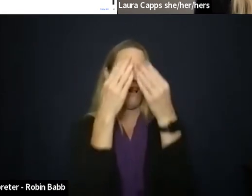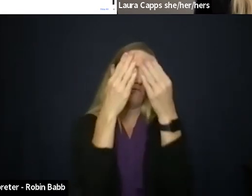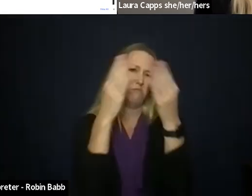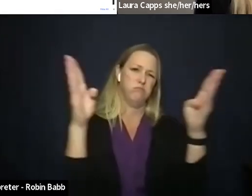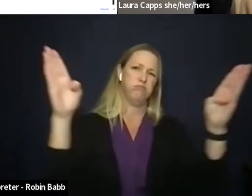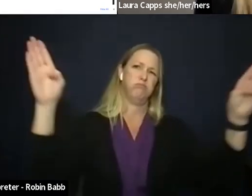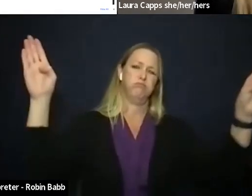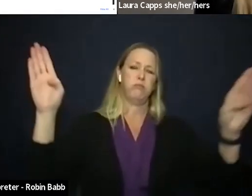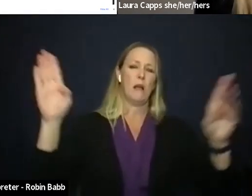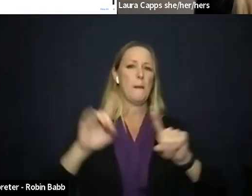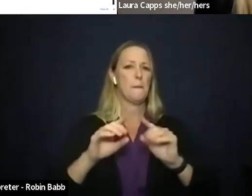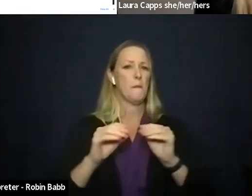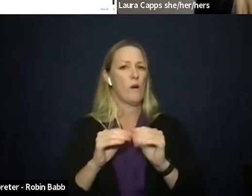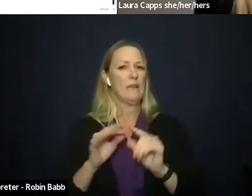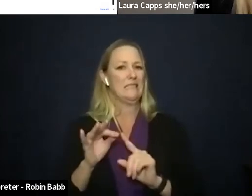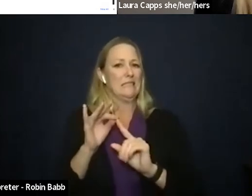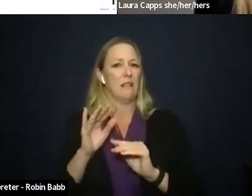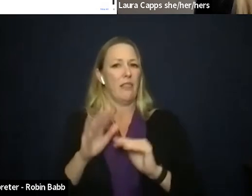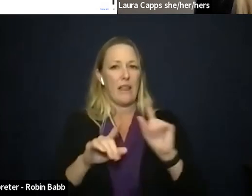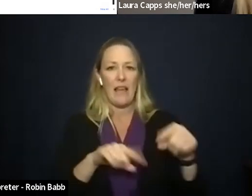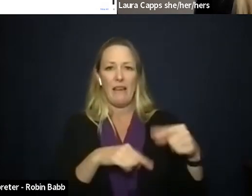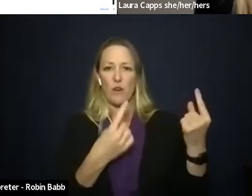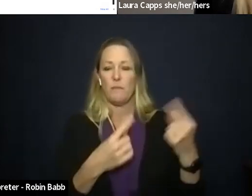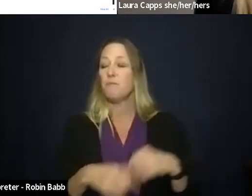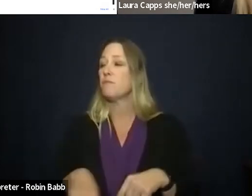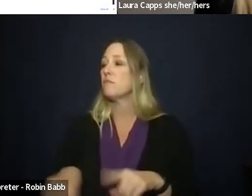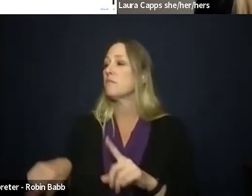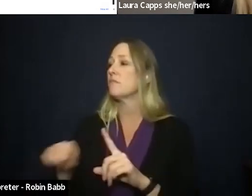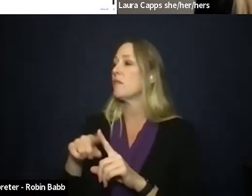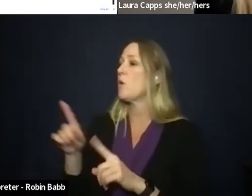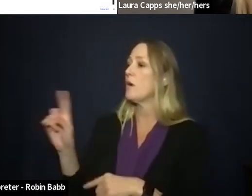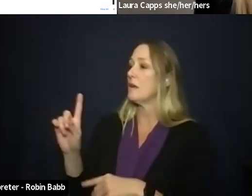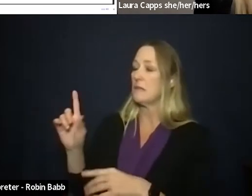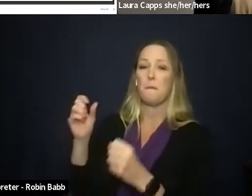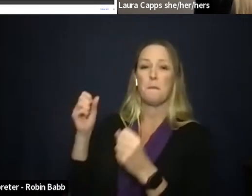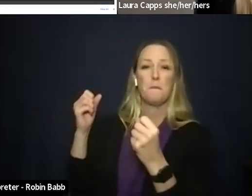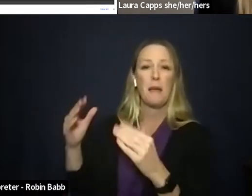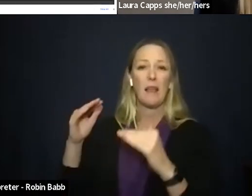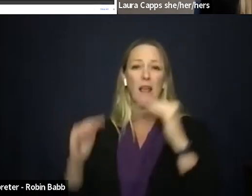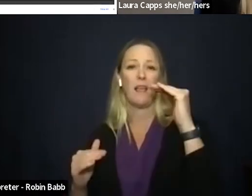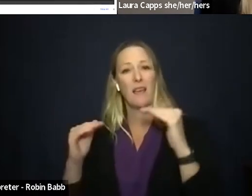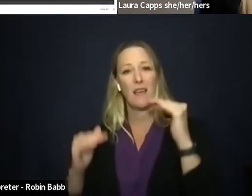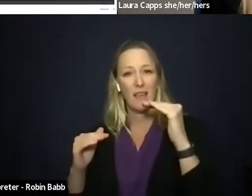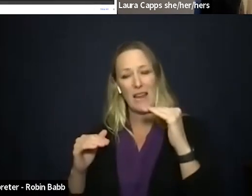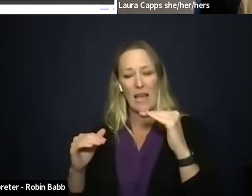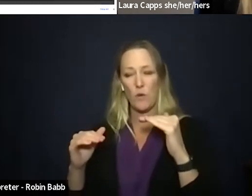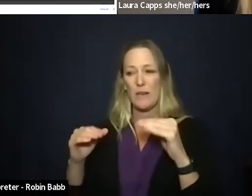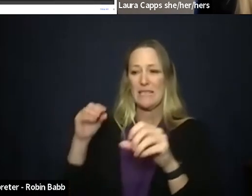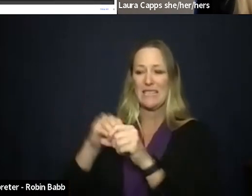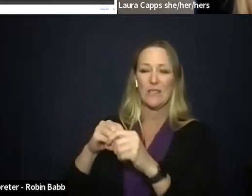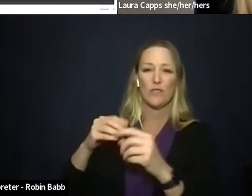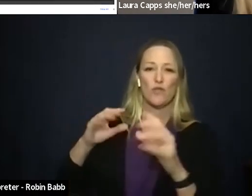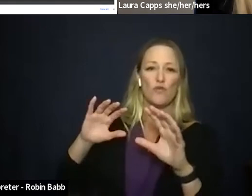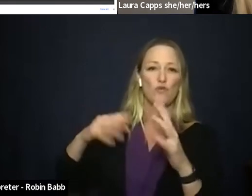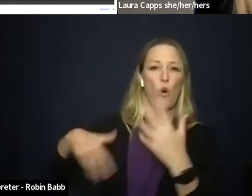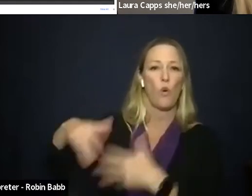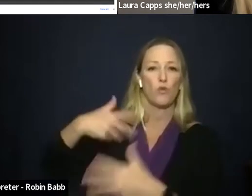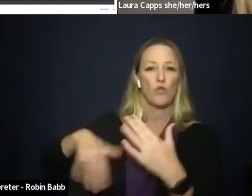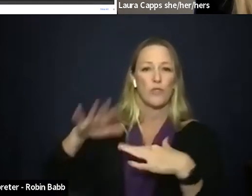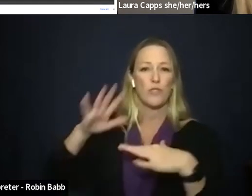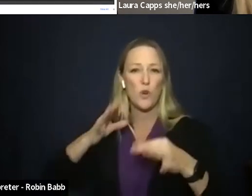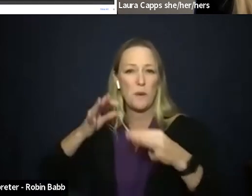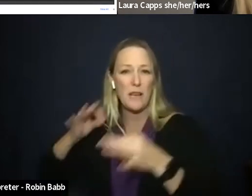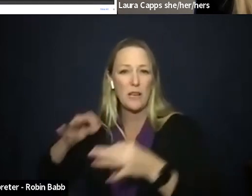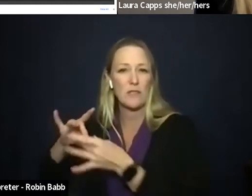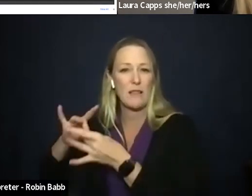ever and whereas since the many inequities in in social determinants of health